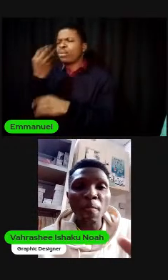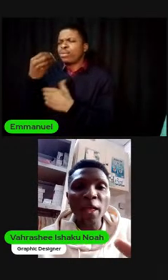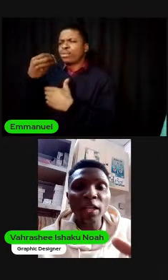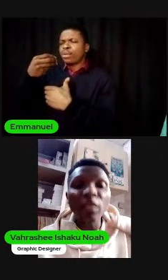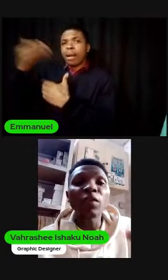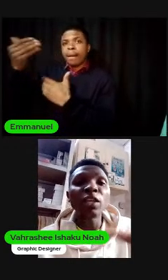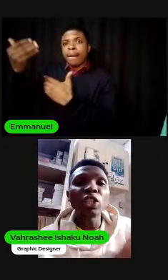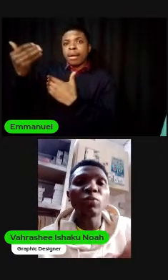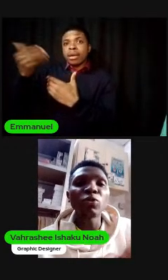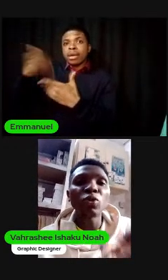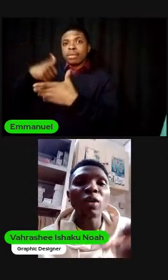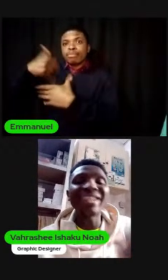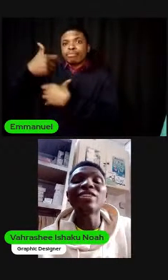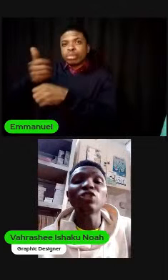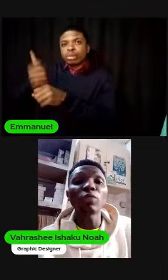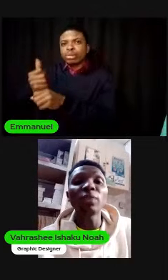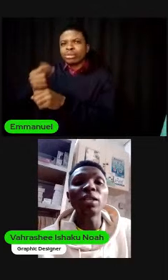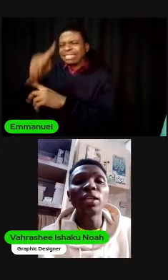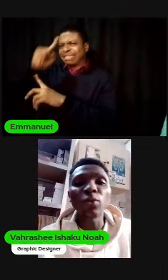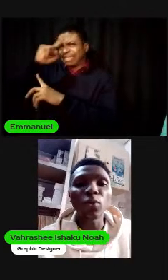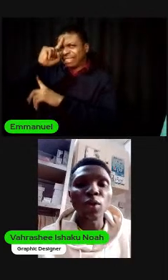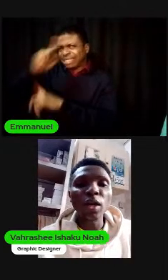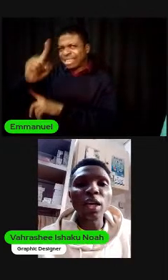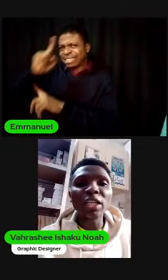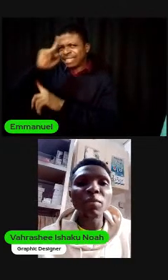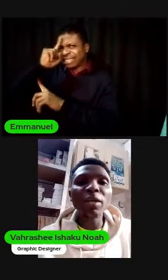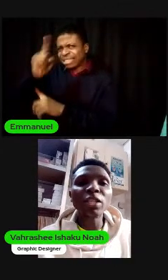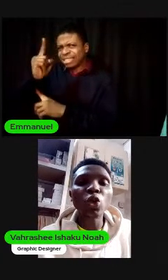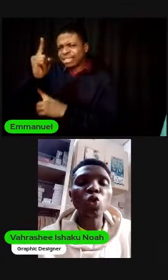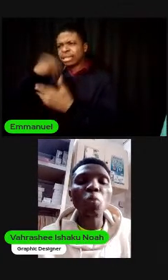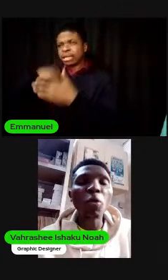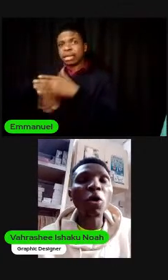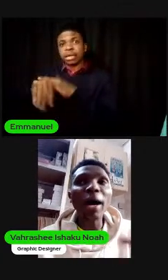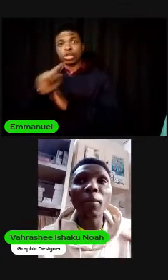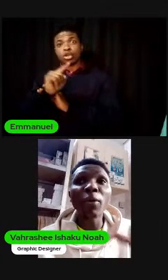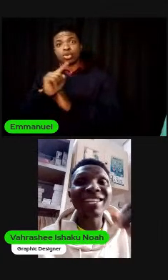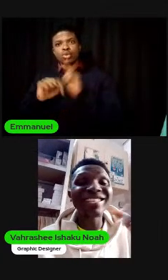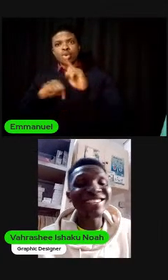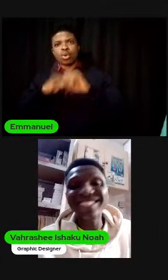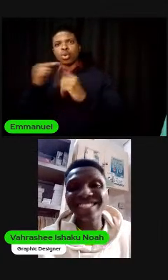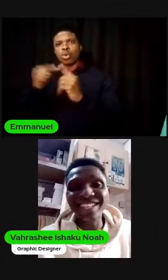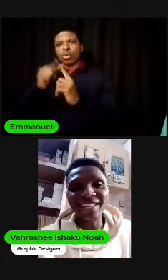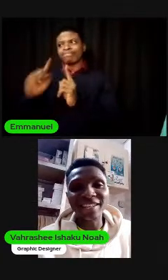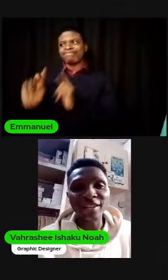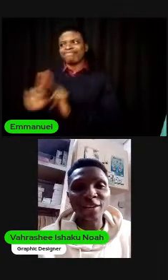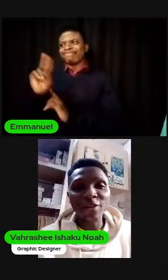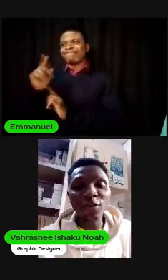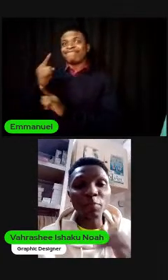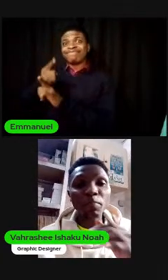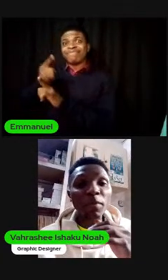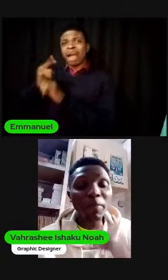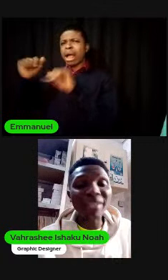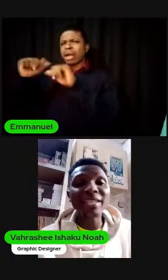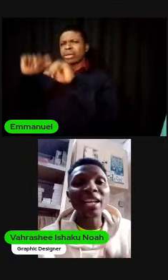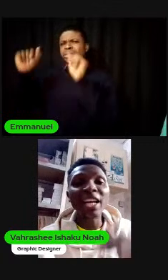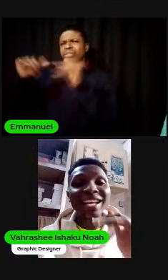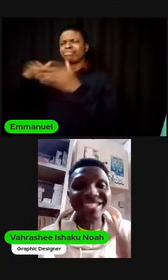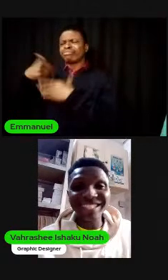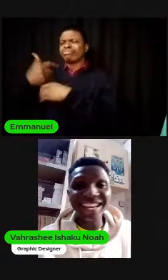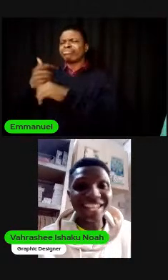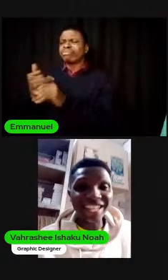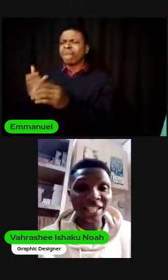shapes, different shapes to create something new. It makes it look more and more interesting for the